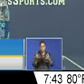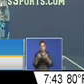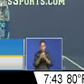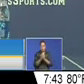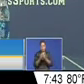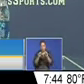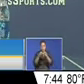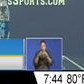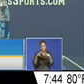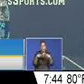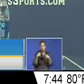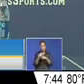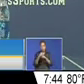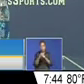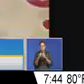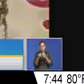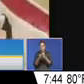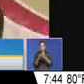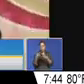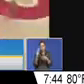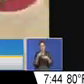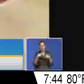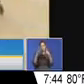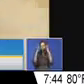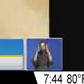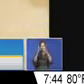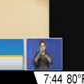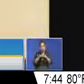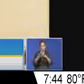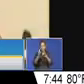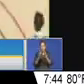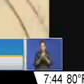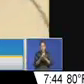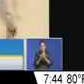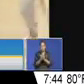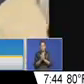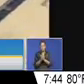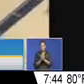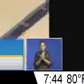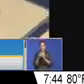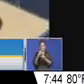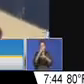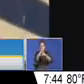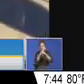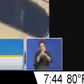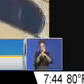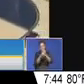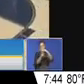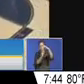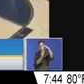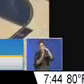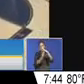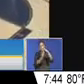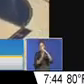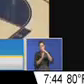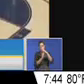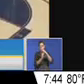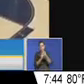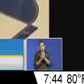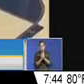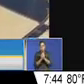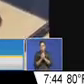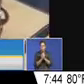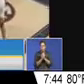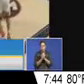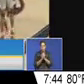and so she has to make them, and so we have to focus on that. He adds that defense will be top priority this year for the Lady Rebs. You